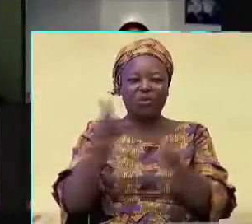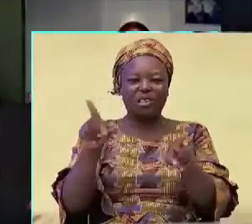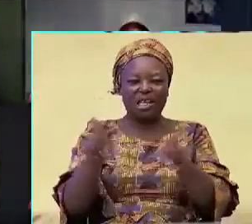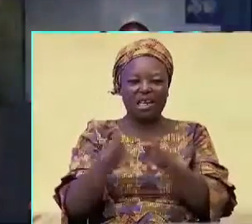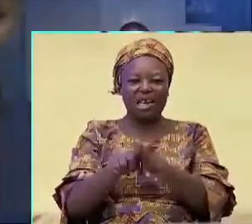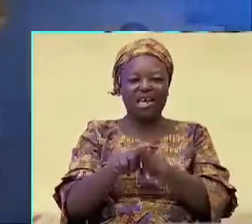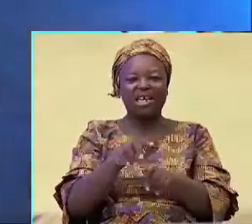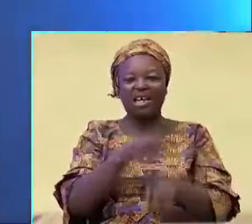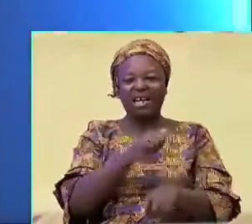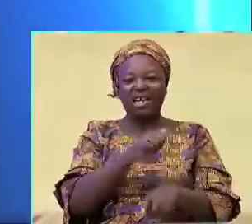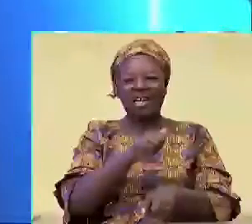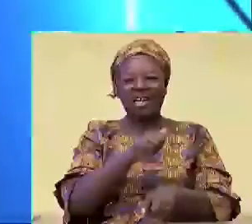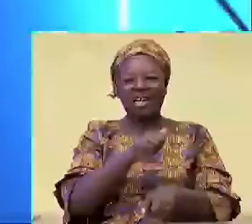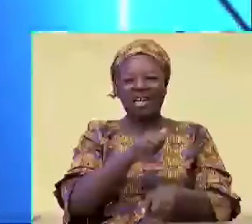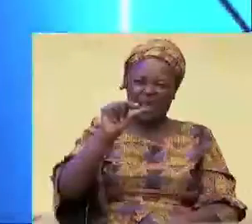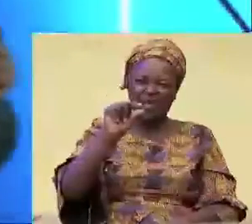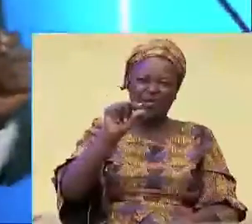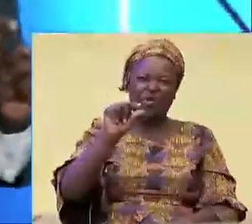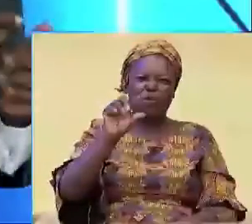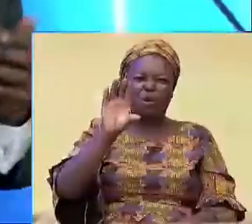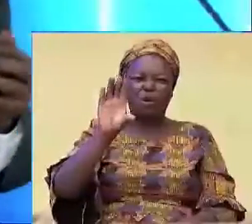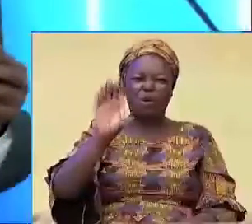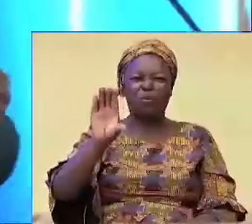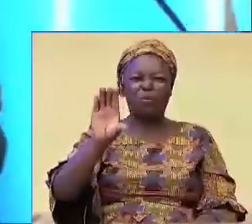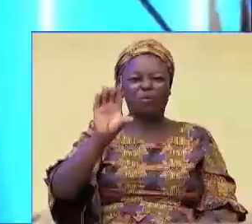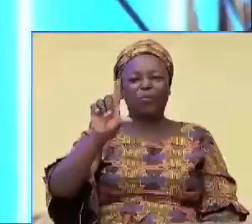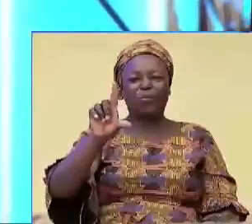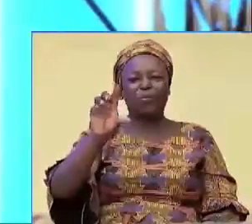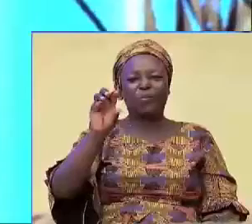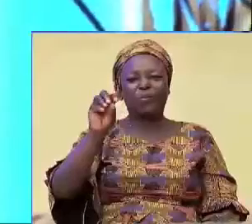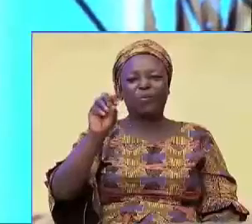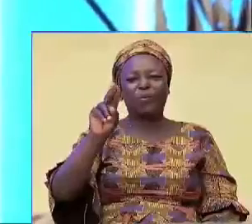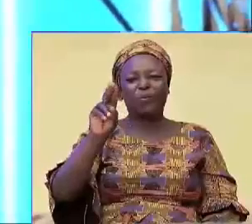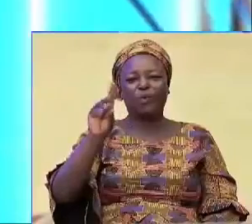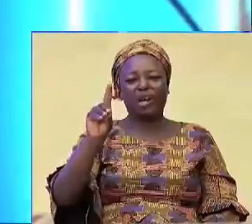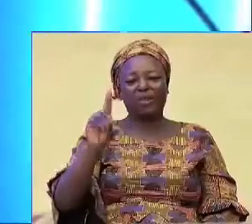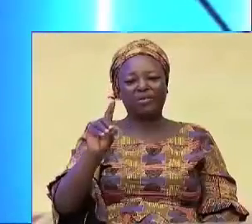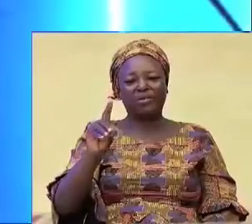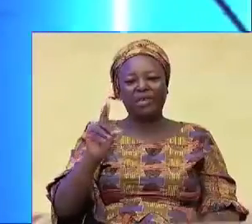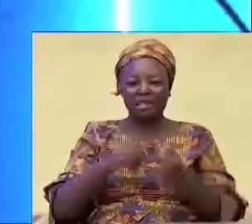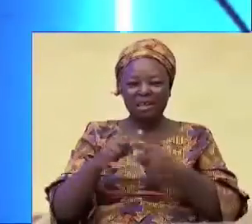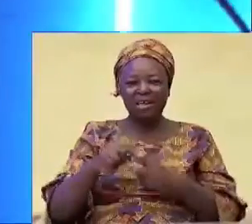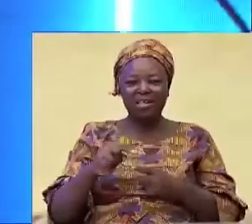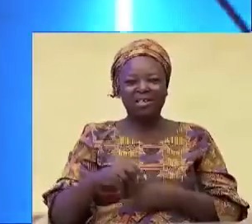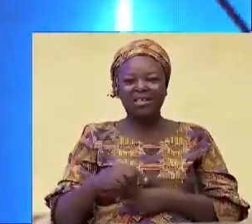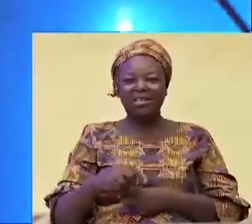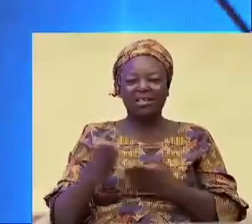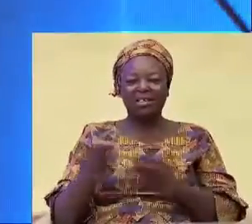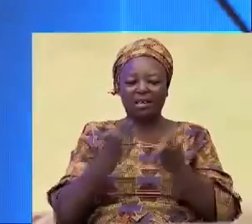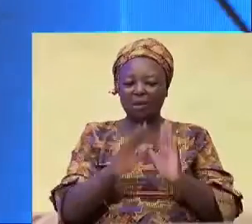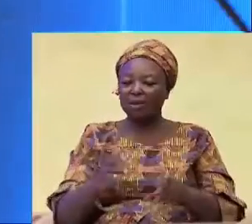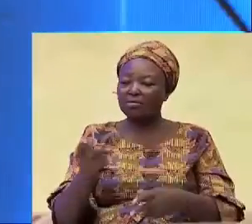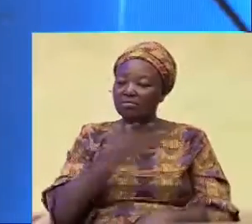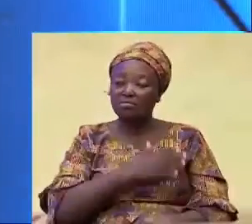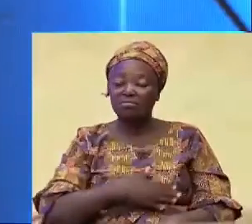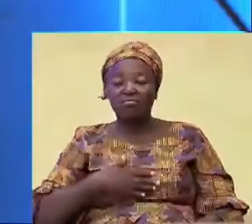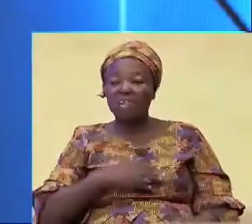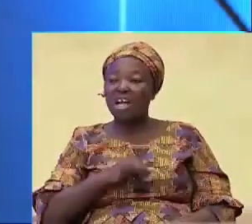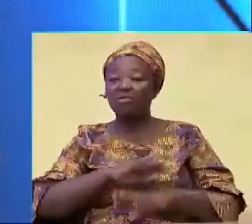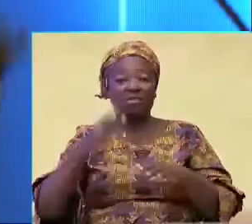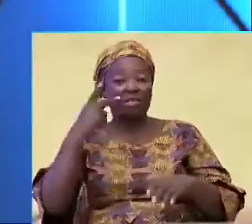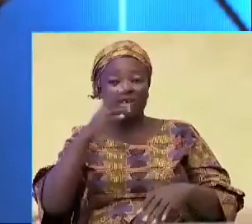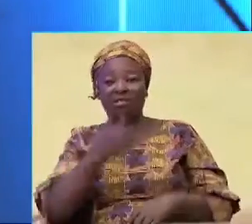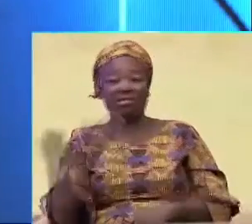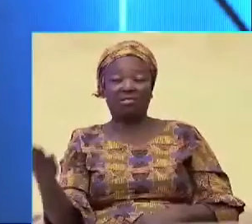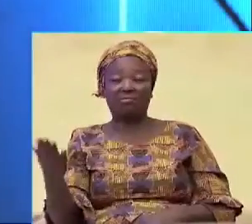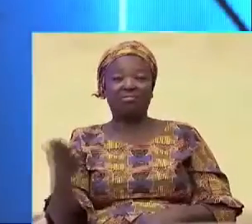Like a little cloud, Elijah sent his servant, go and see, check up. And